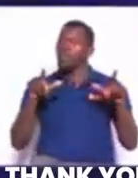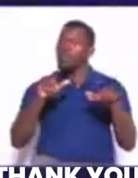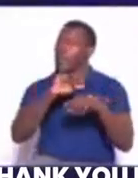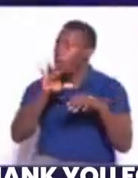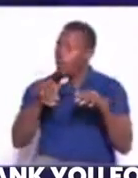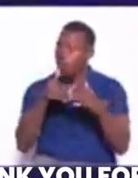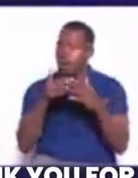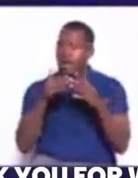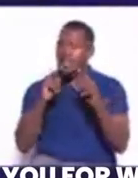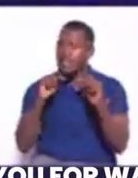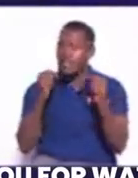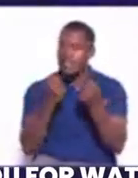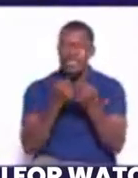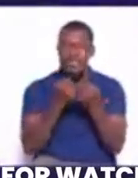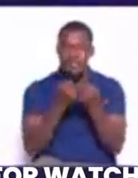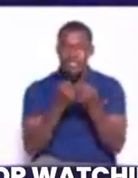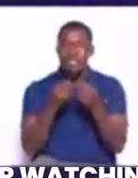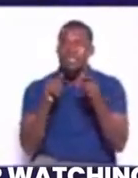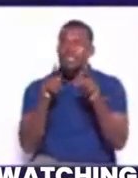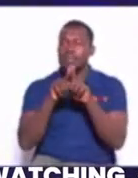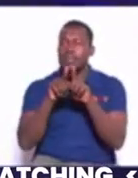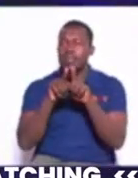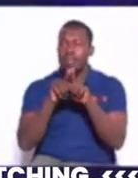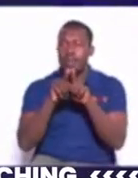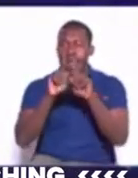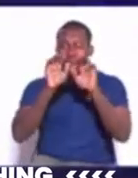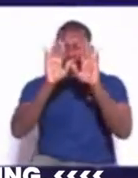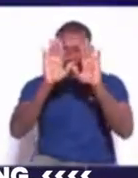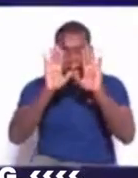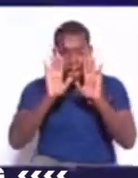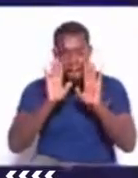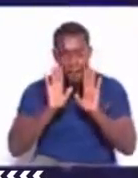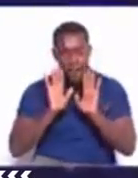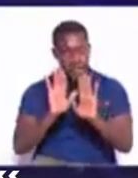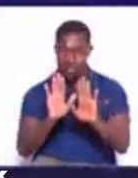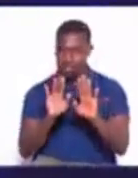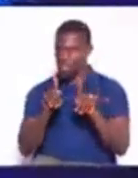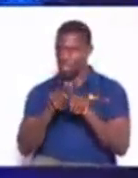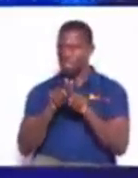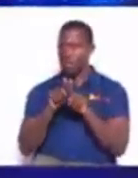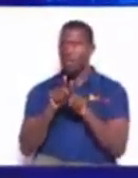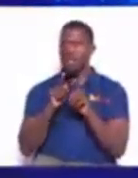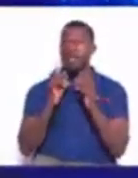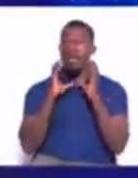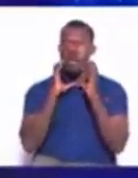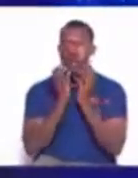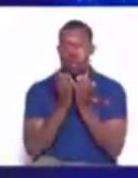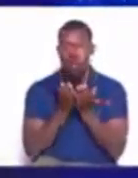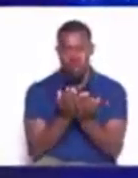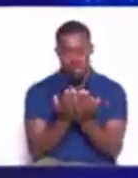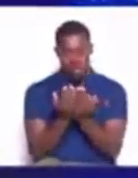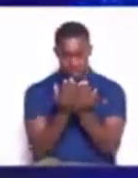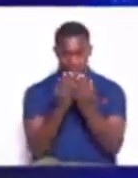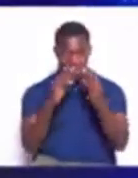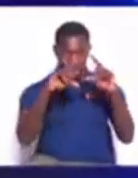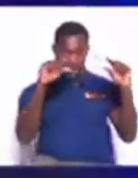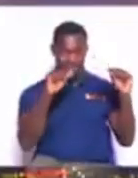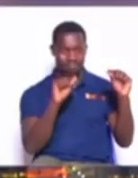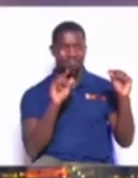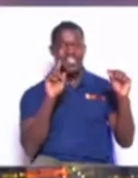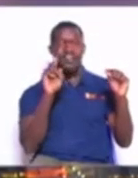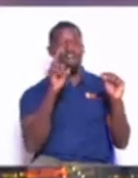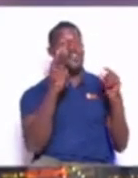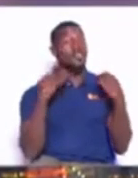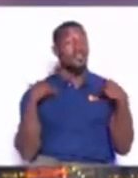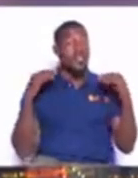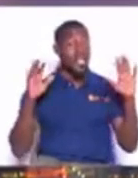for our day, as important as Noah's message was for his day. The first angel says, "Fear